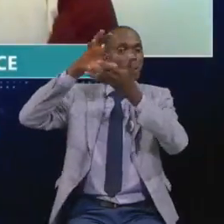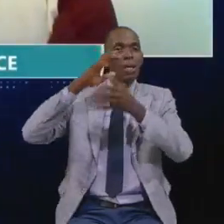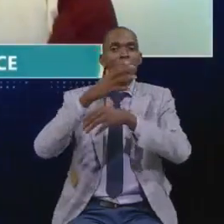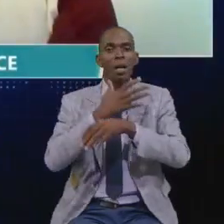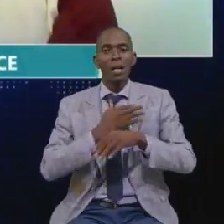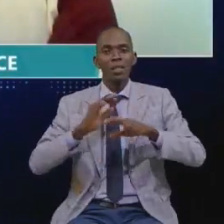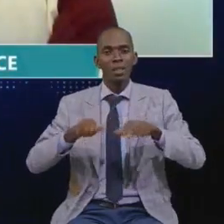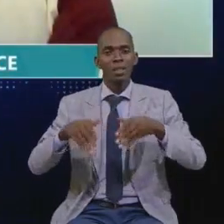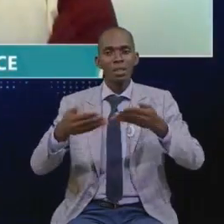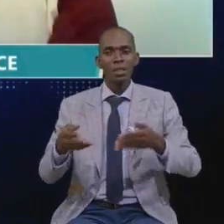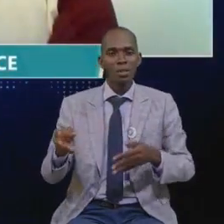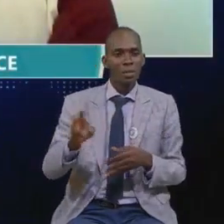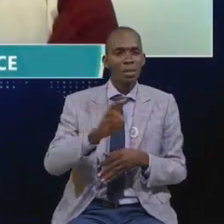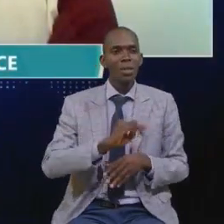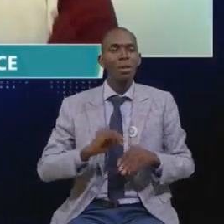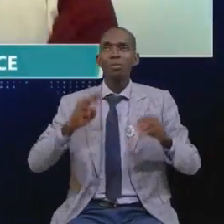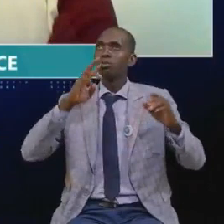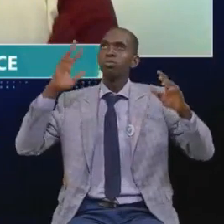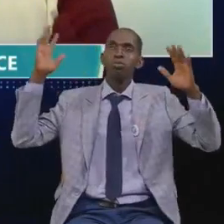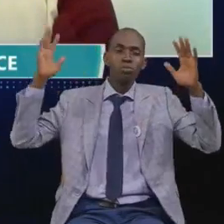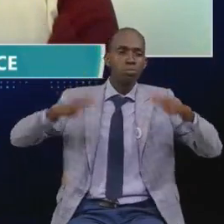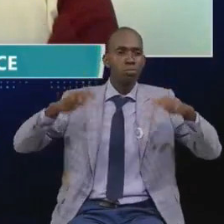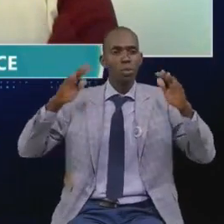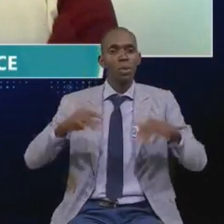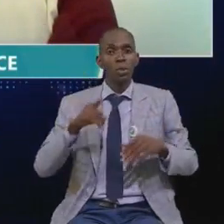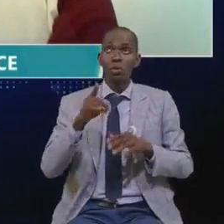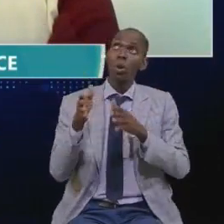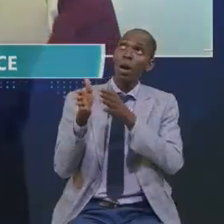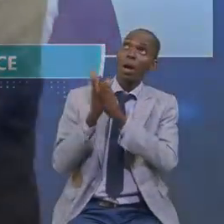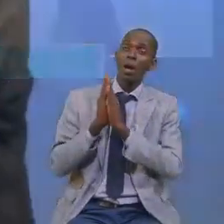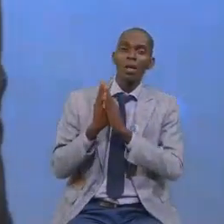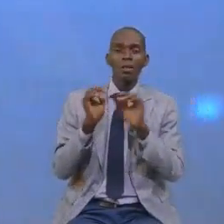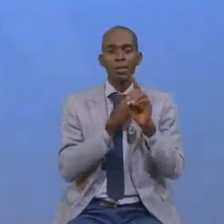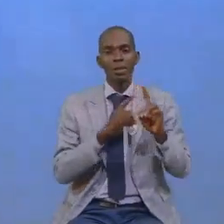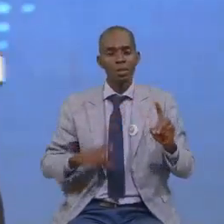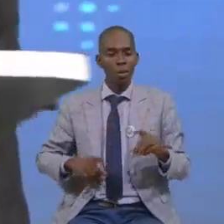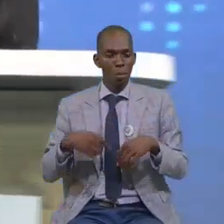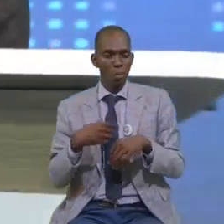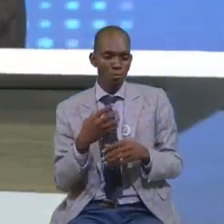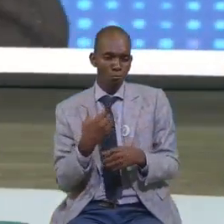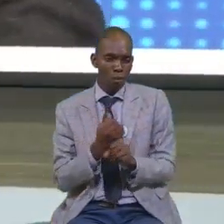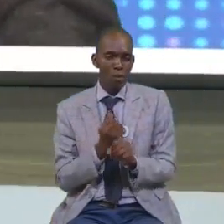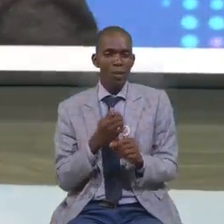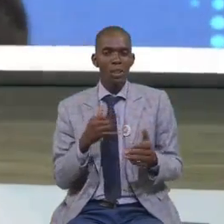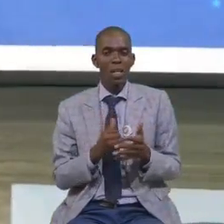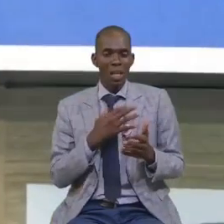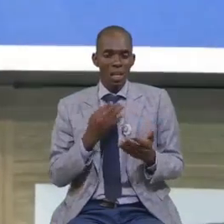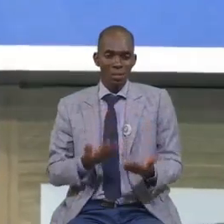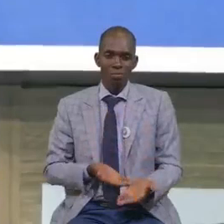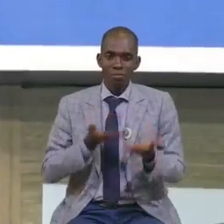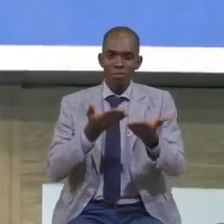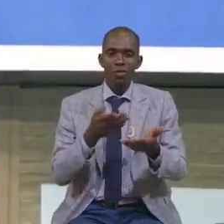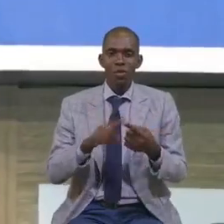them showers of rain. You ask and the Lord makes it, and the Lord gives you showers